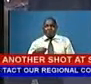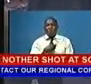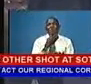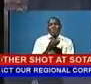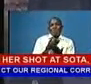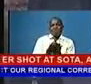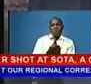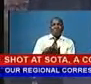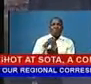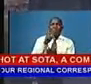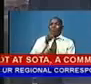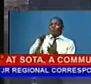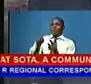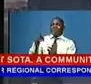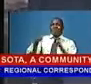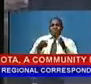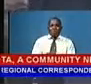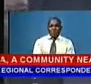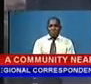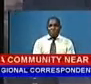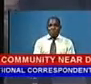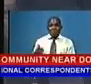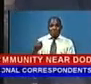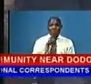are asking for. We're not dictating to the bench.